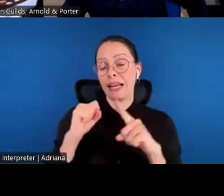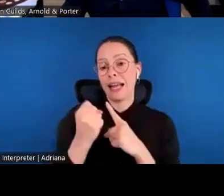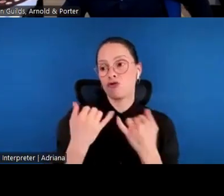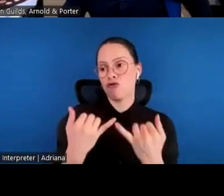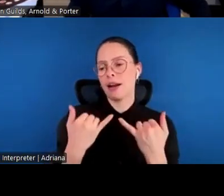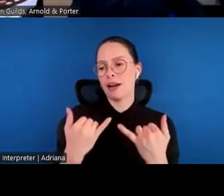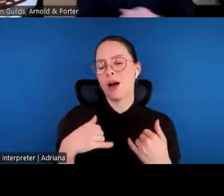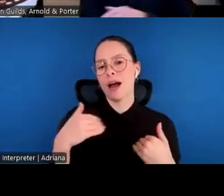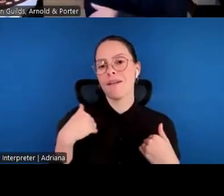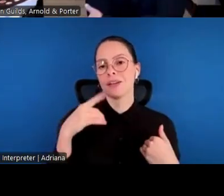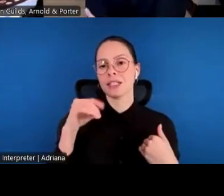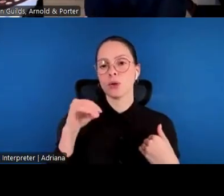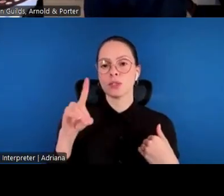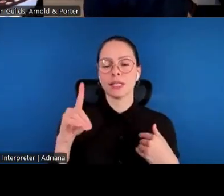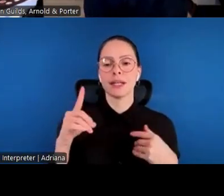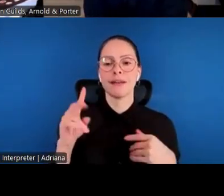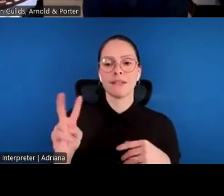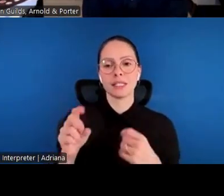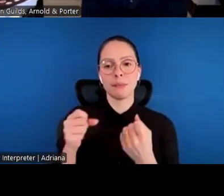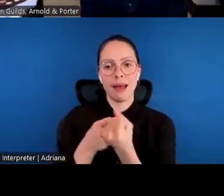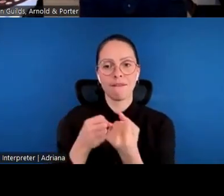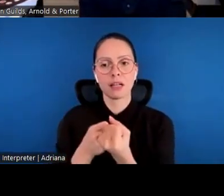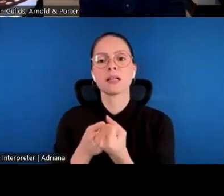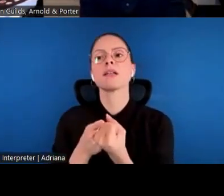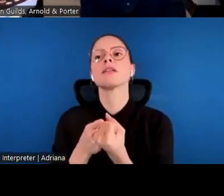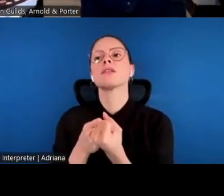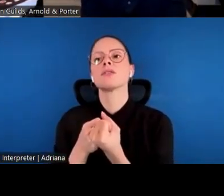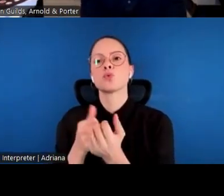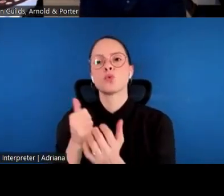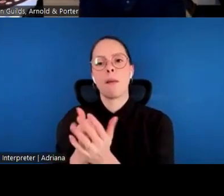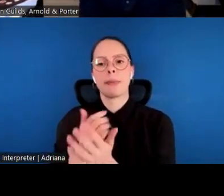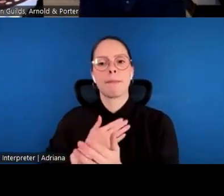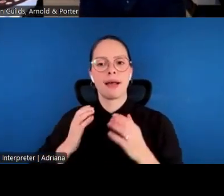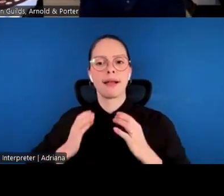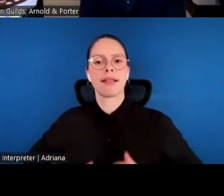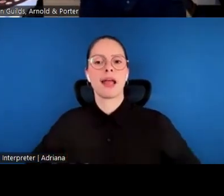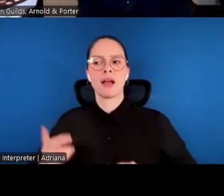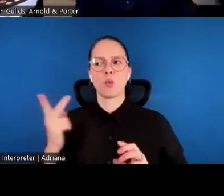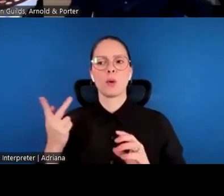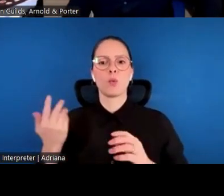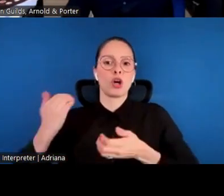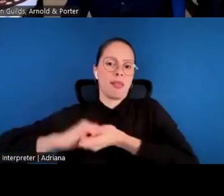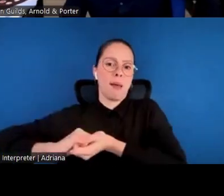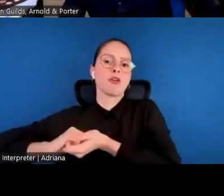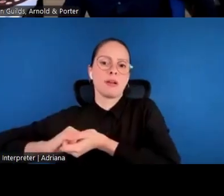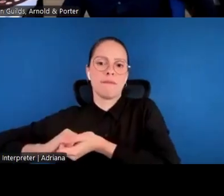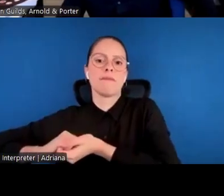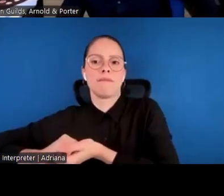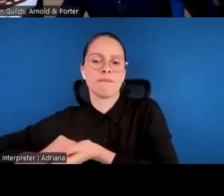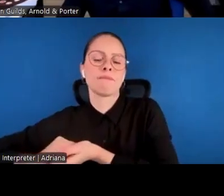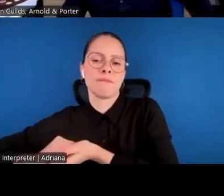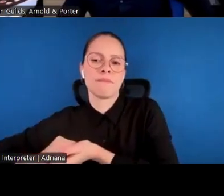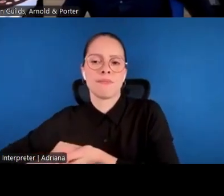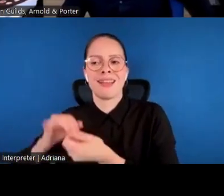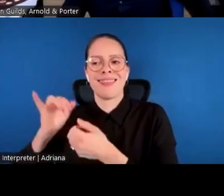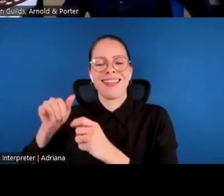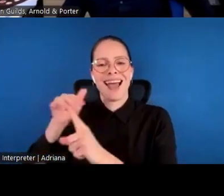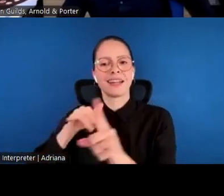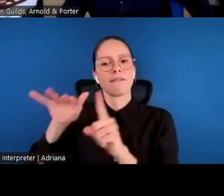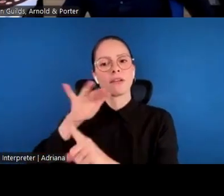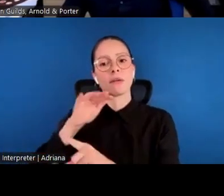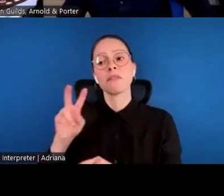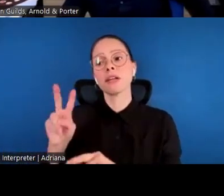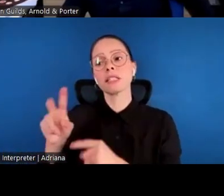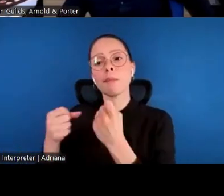victim advocate who is assisting my clients, and we work collaboratively together. And in that environment, the victim advocate is